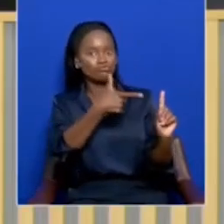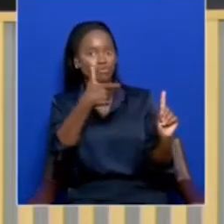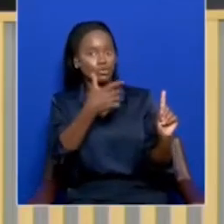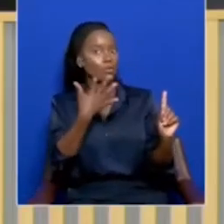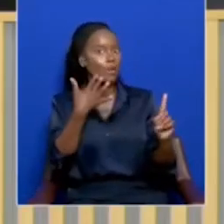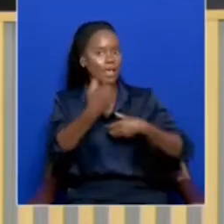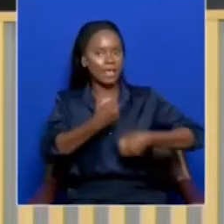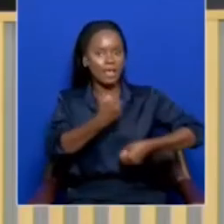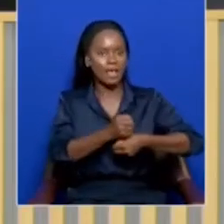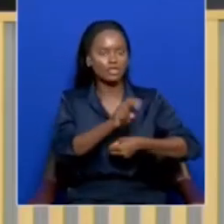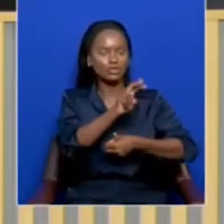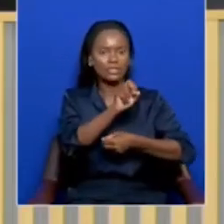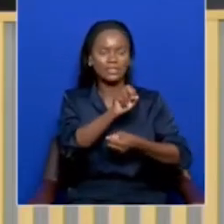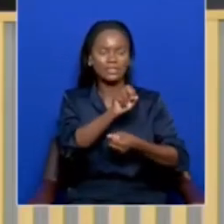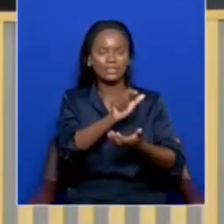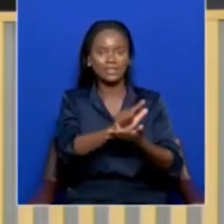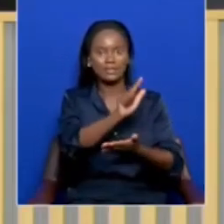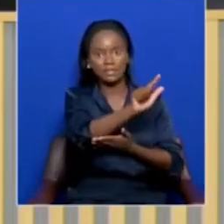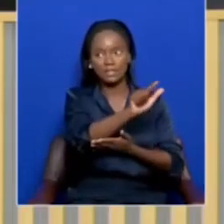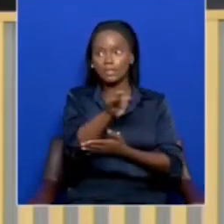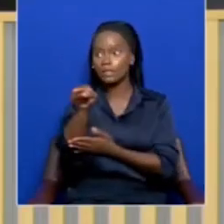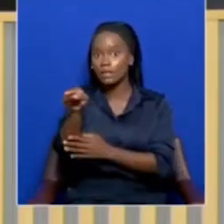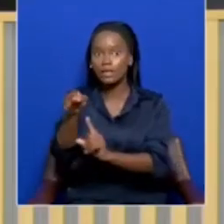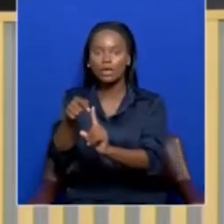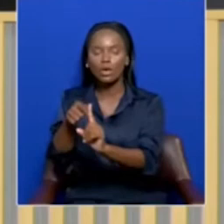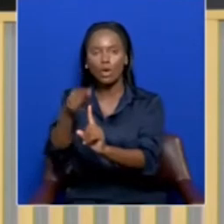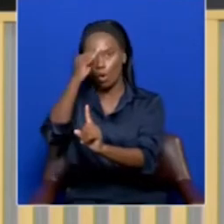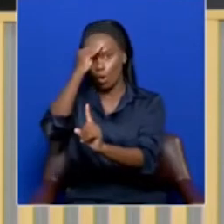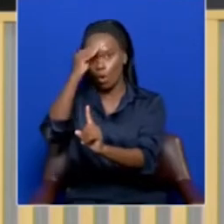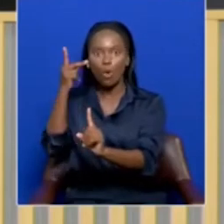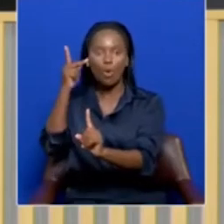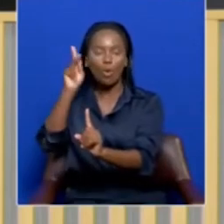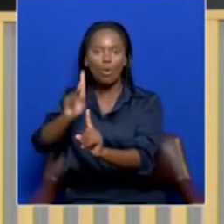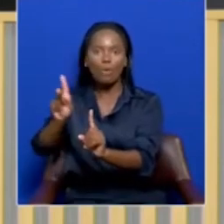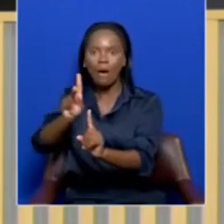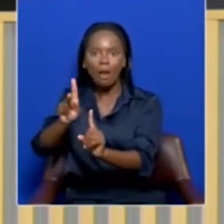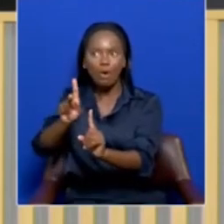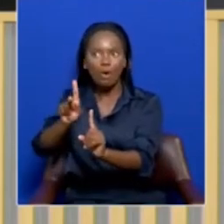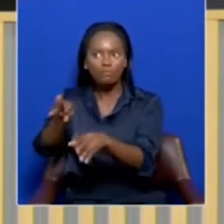KZN. And General Kumalo was not